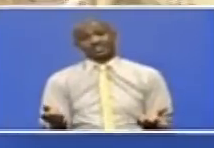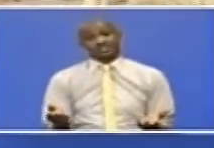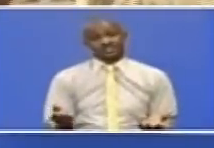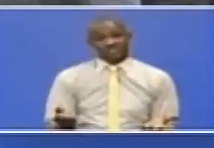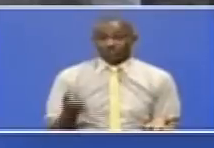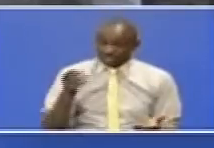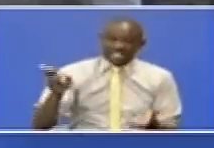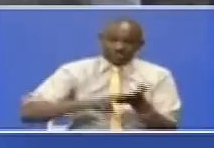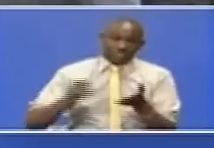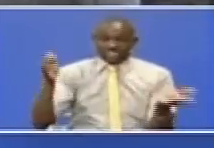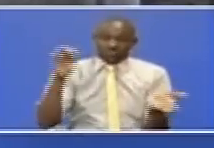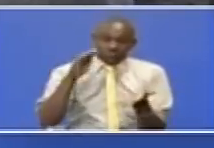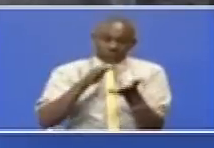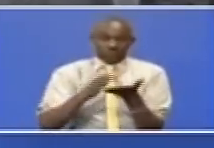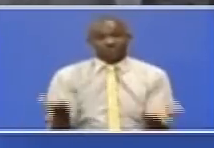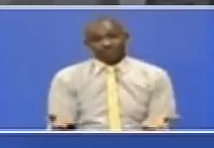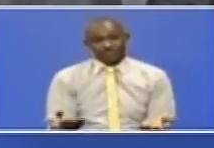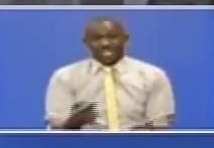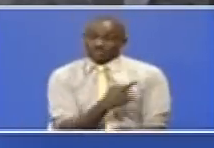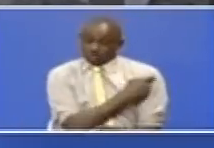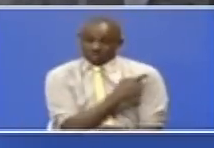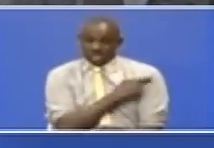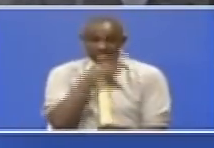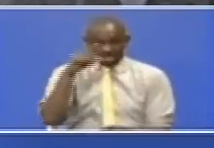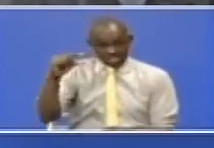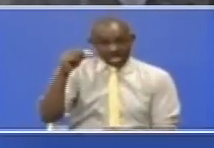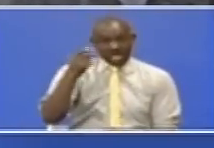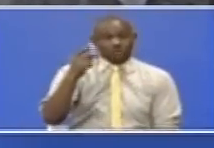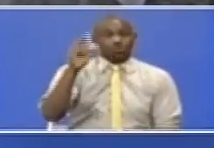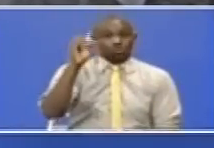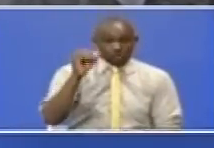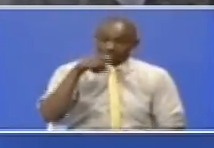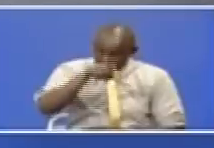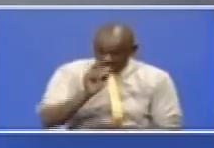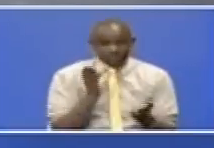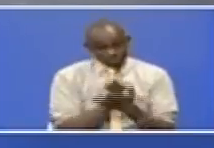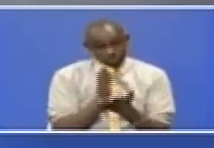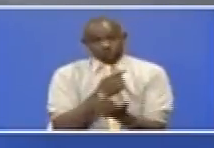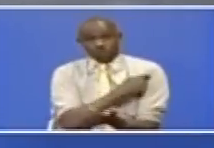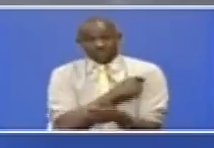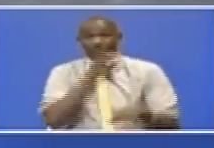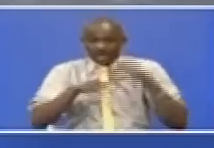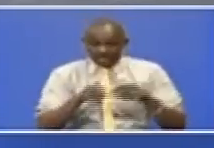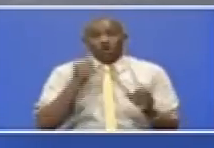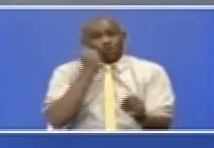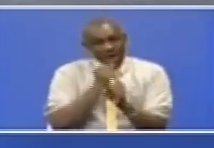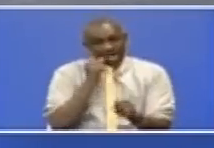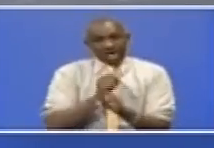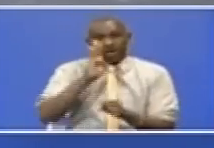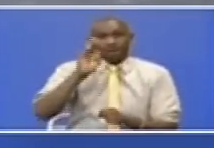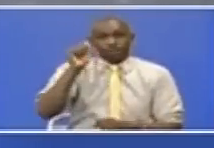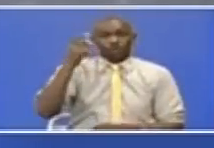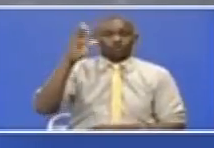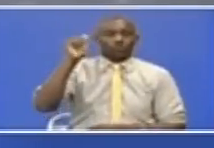diminishing resources. Dr. Gakuo is among the Kenyan veterinary doctors who have worked in Botswana before. He